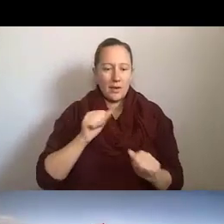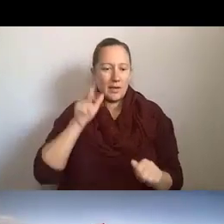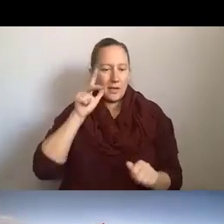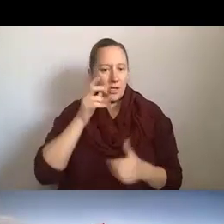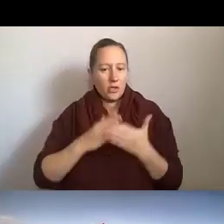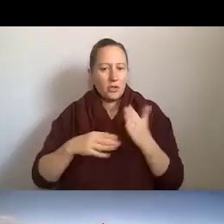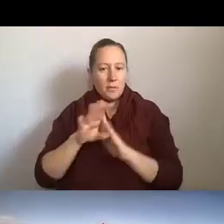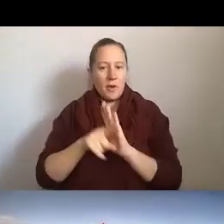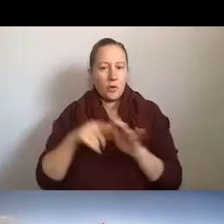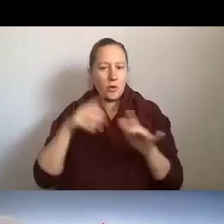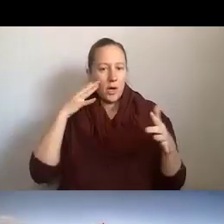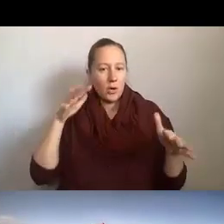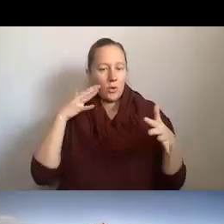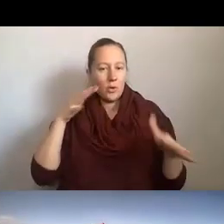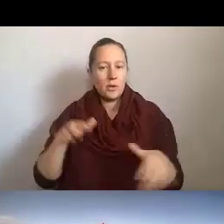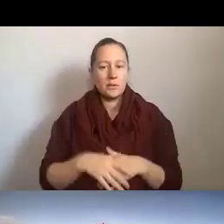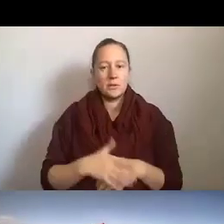Next.